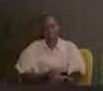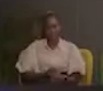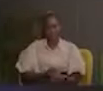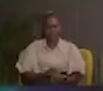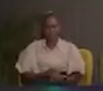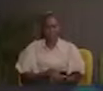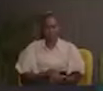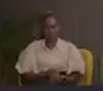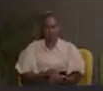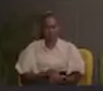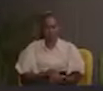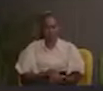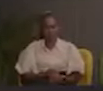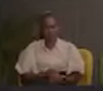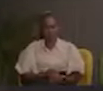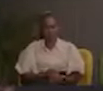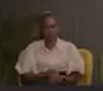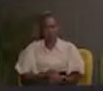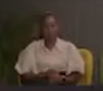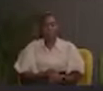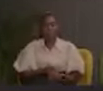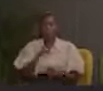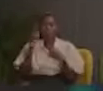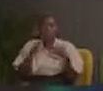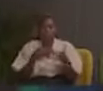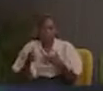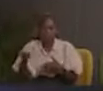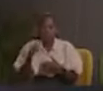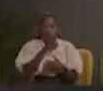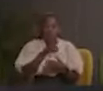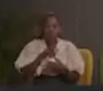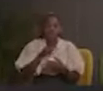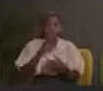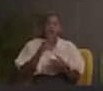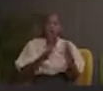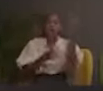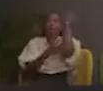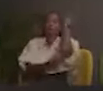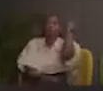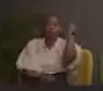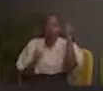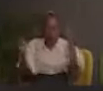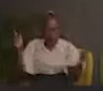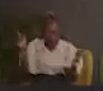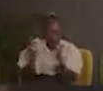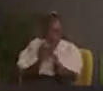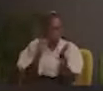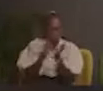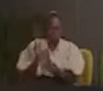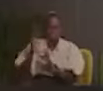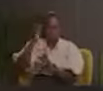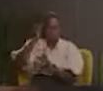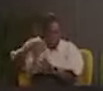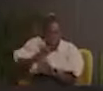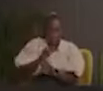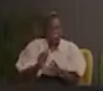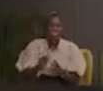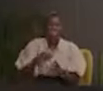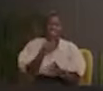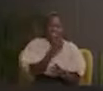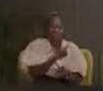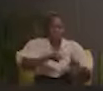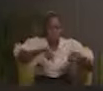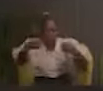Are we together? That even if you are Paul, as Saul, and you encounter Jesus, he will still refer you to men after the